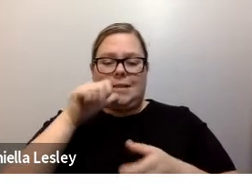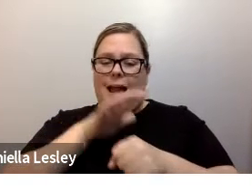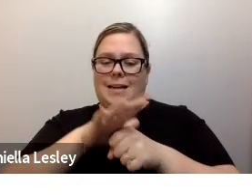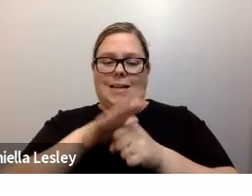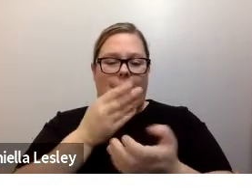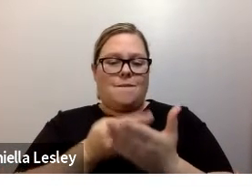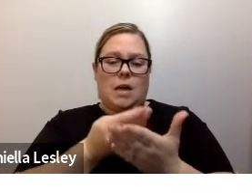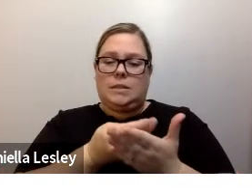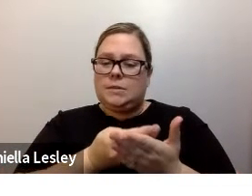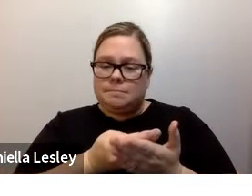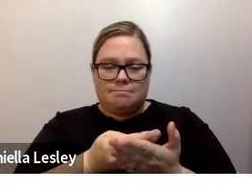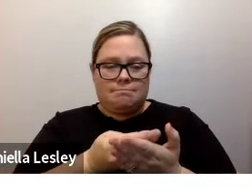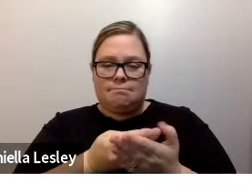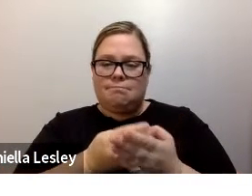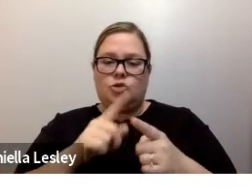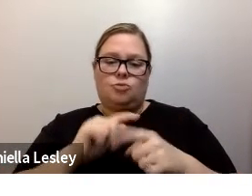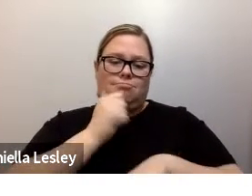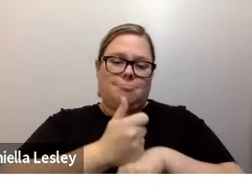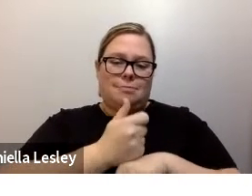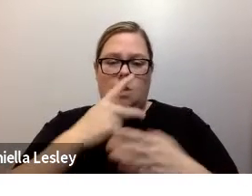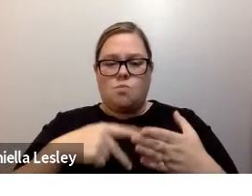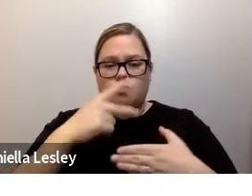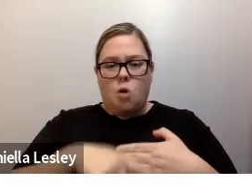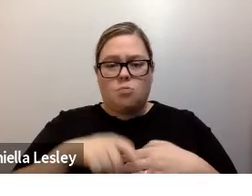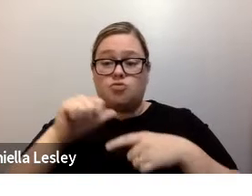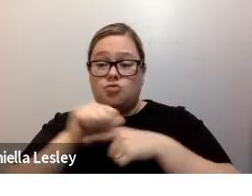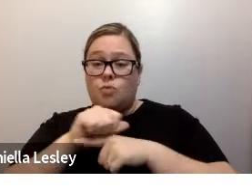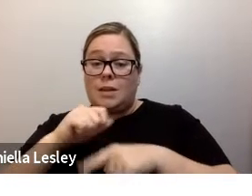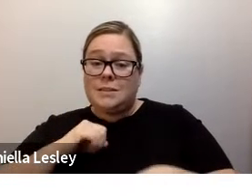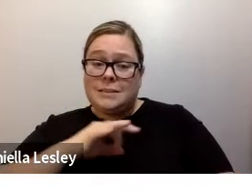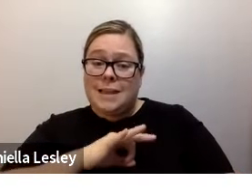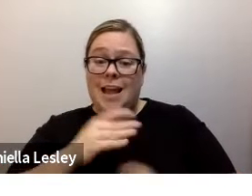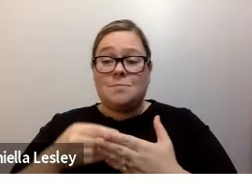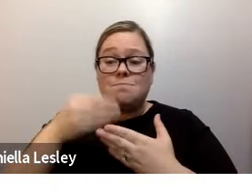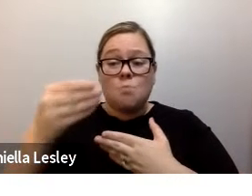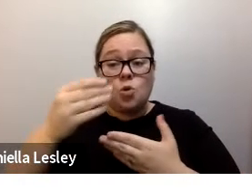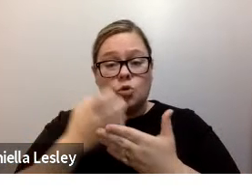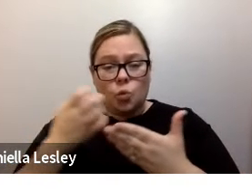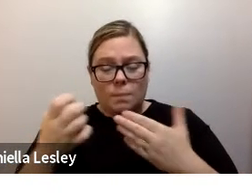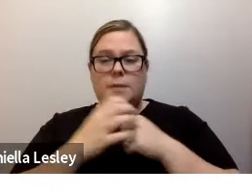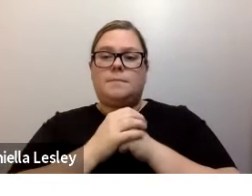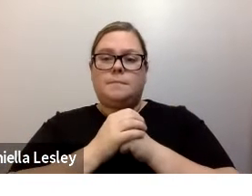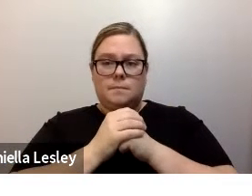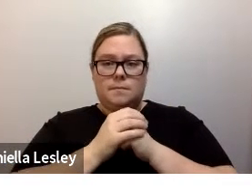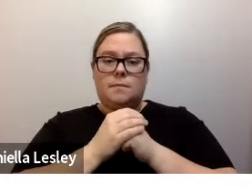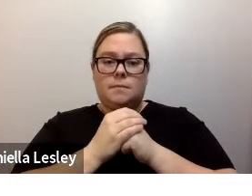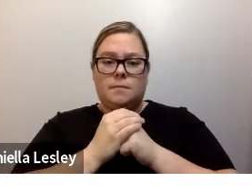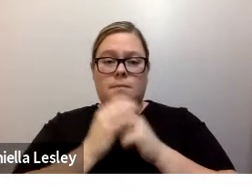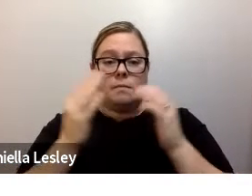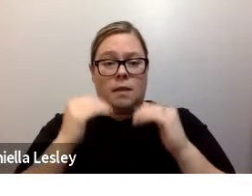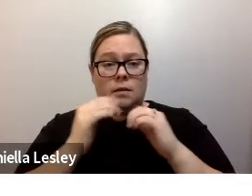don't have the money to implement programming, to train their staff, and to purchase accessible fitness equipment. Next slide.